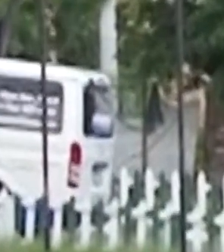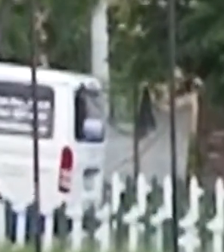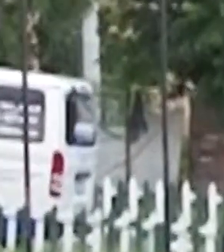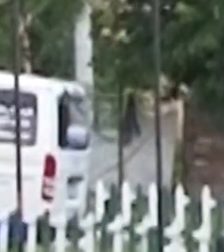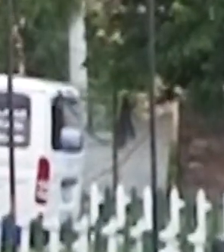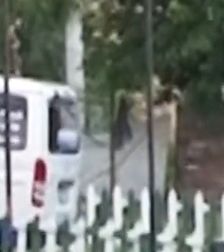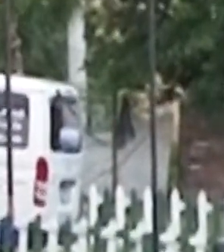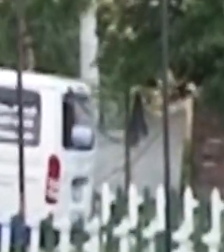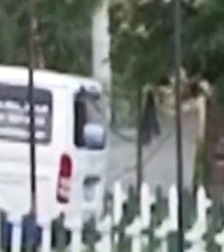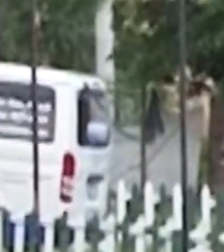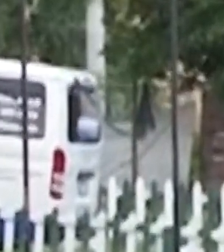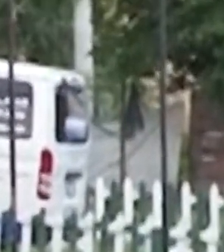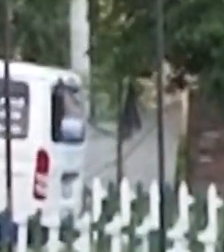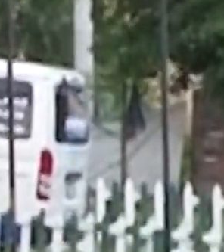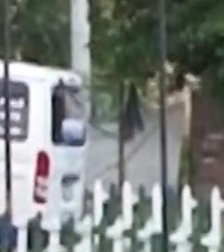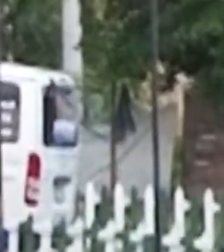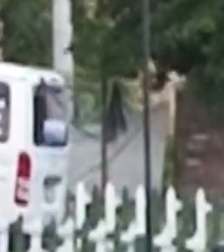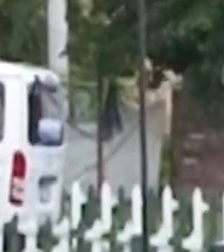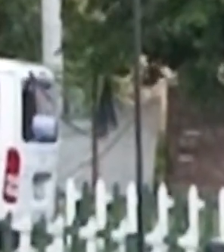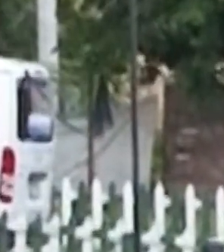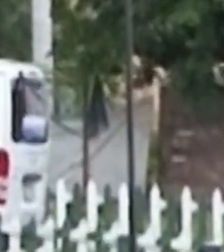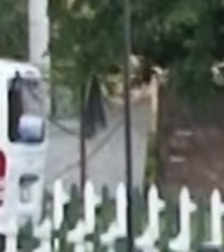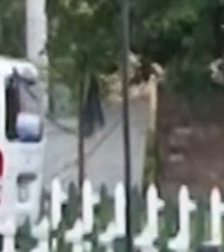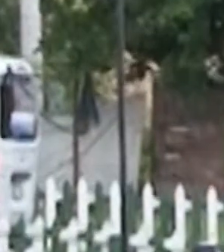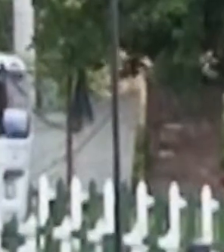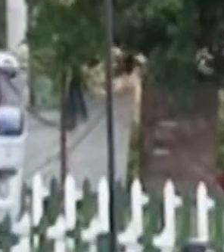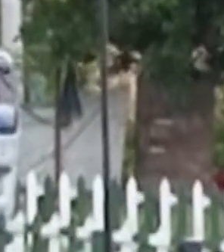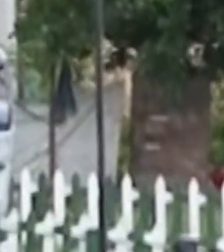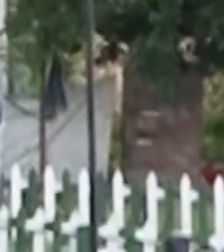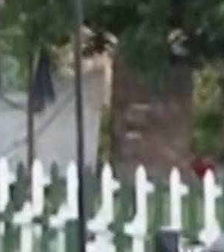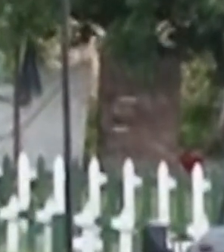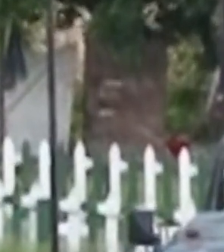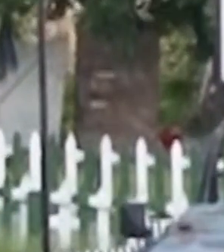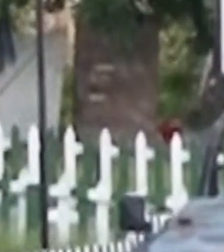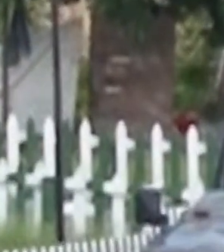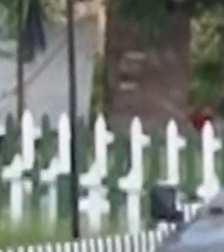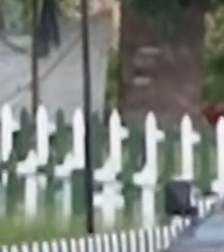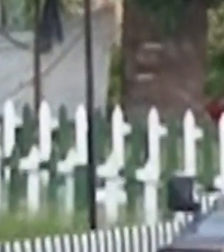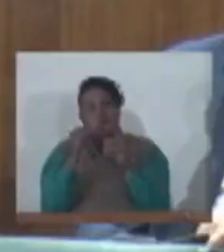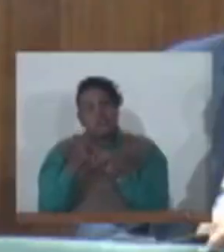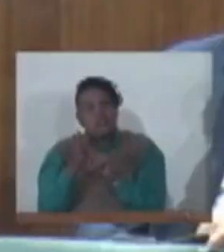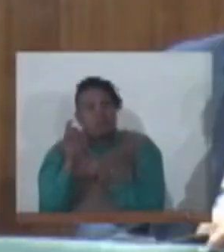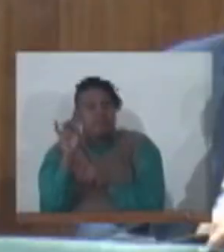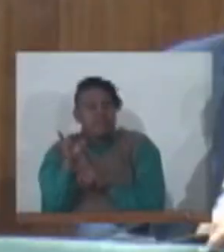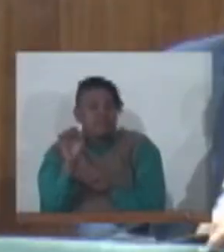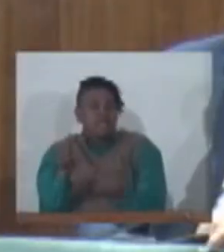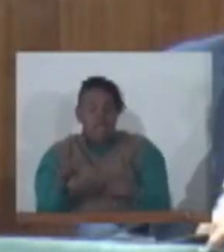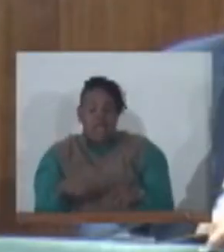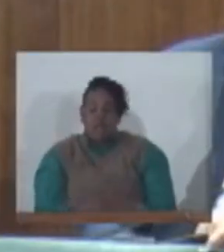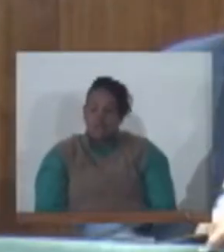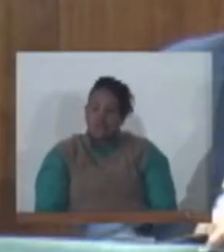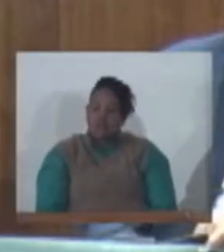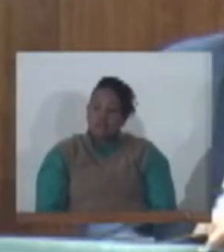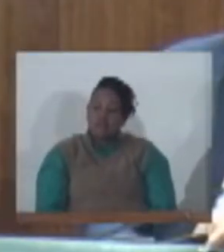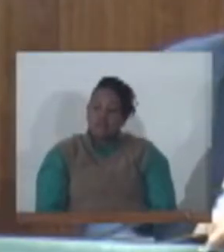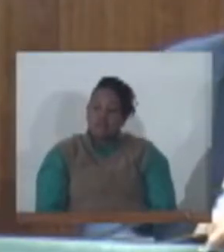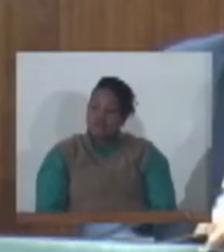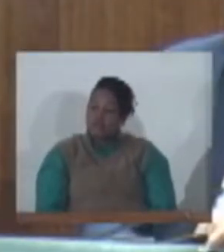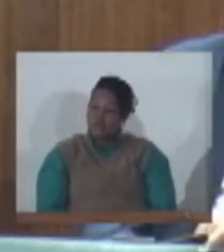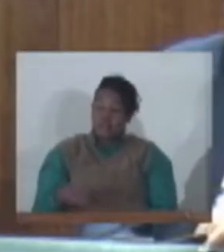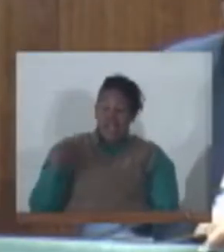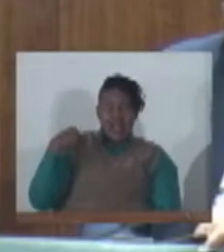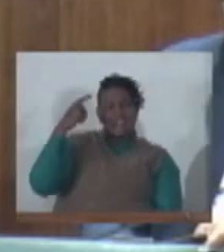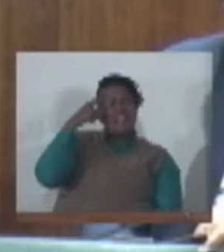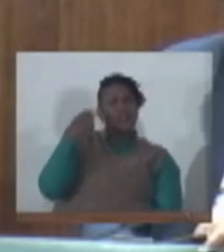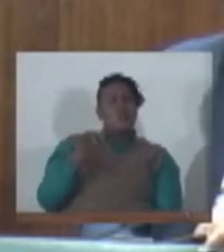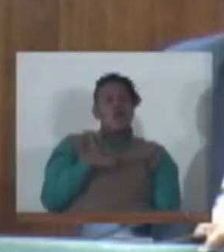noted that implementation of the ZOZO has been seen as a success by the residents. By and large, I think we